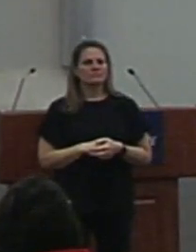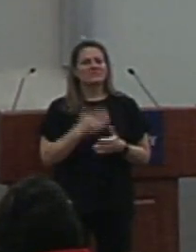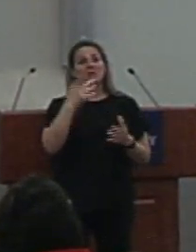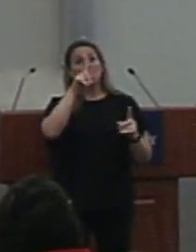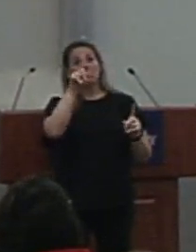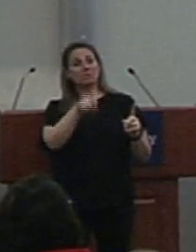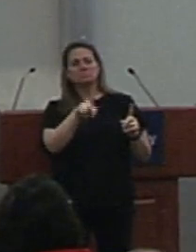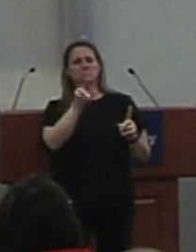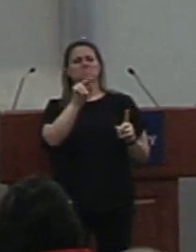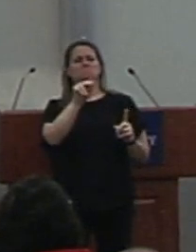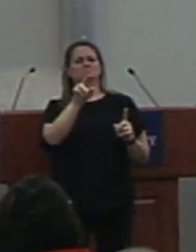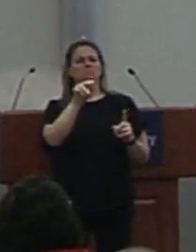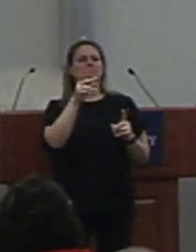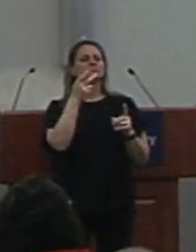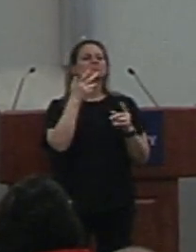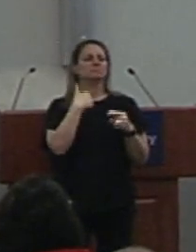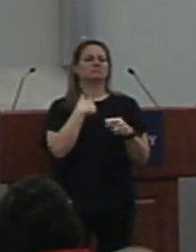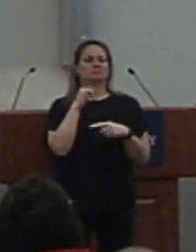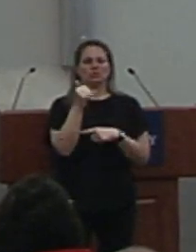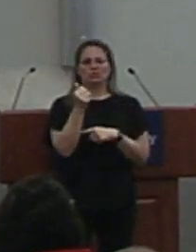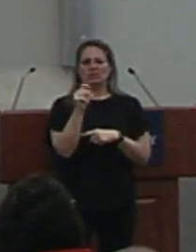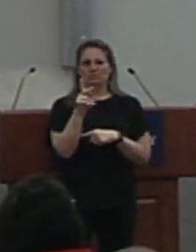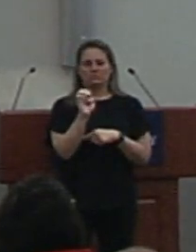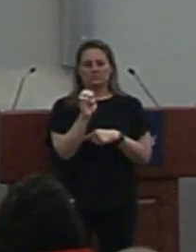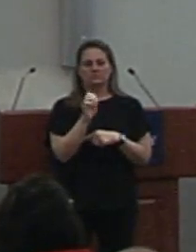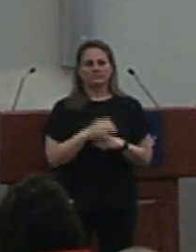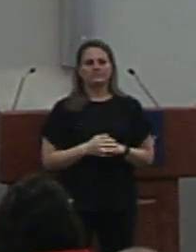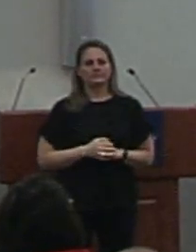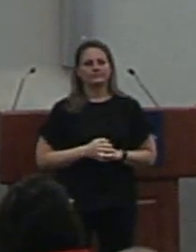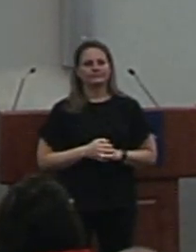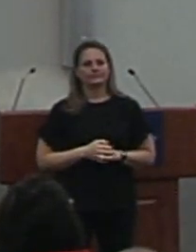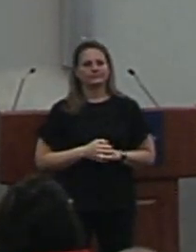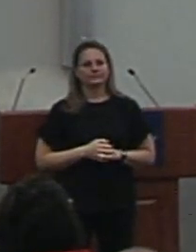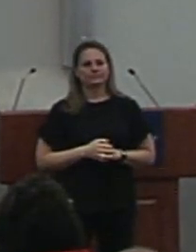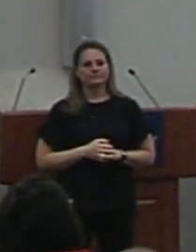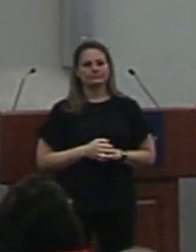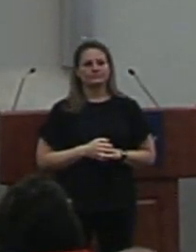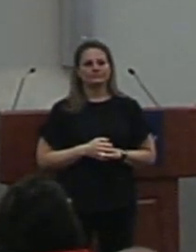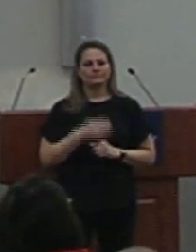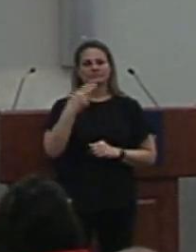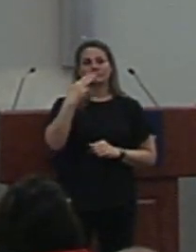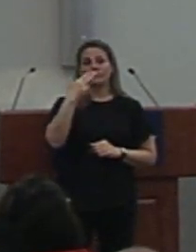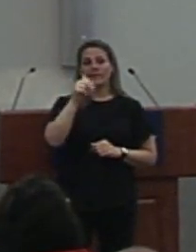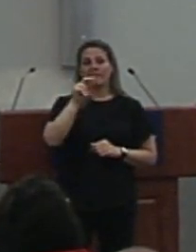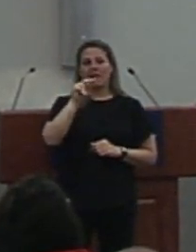my name is Jake Handel. I developed the Ahoy app. I'm the founder.